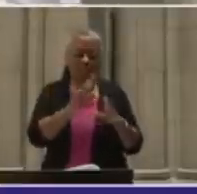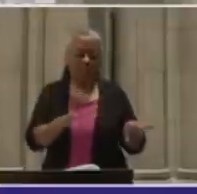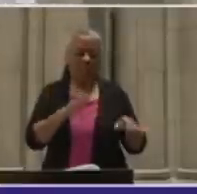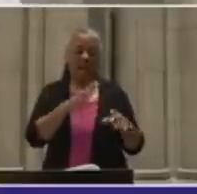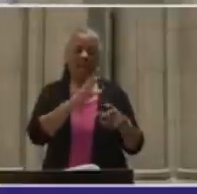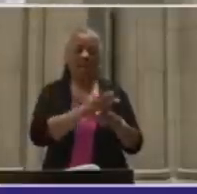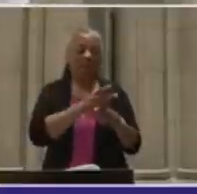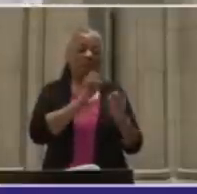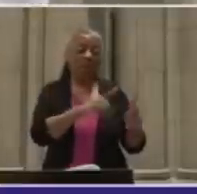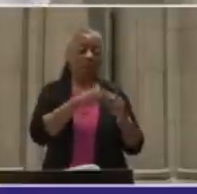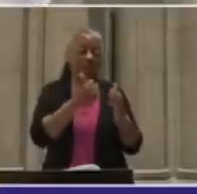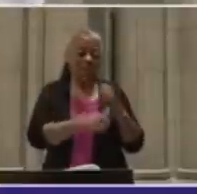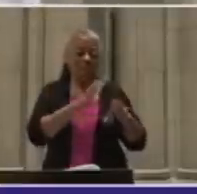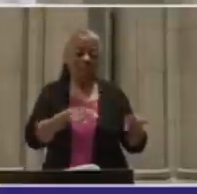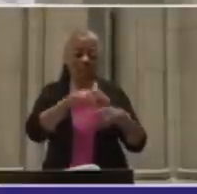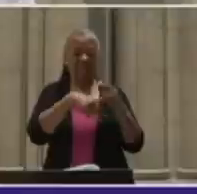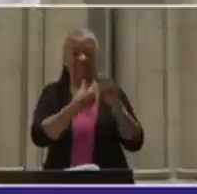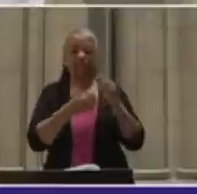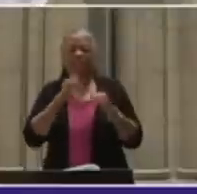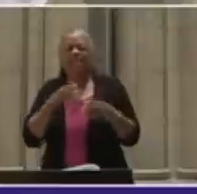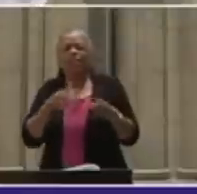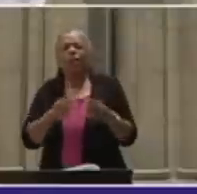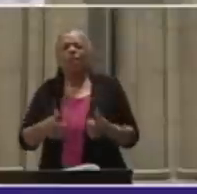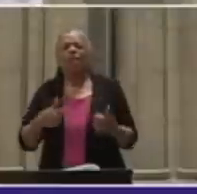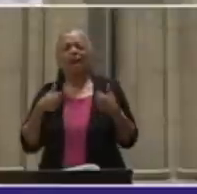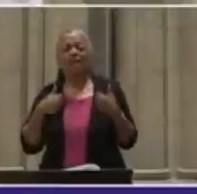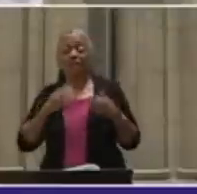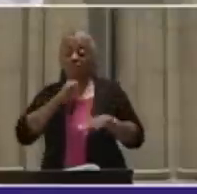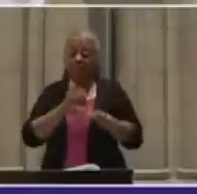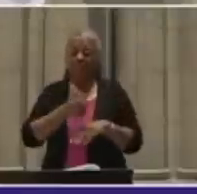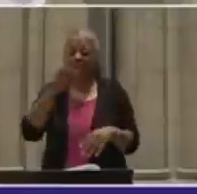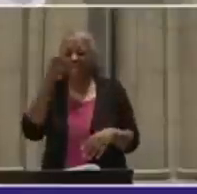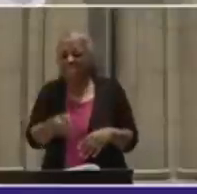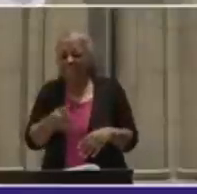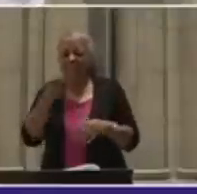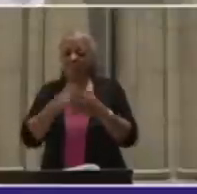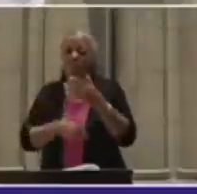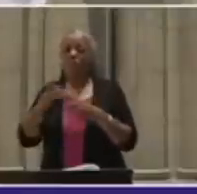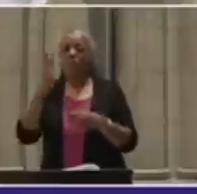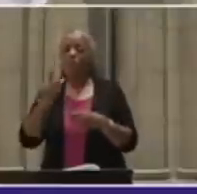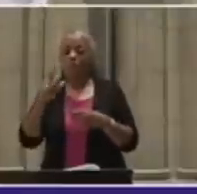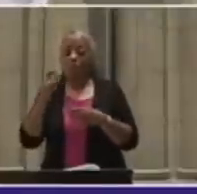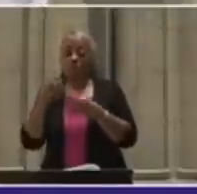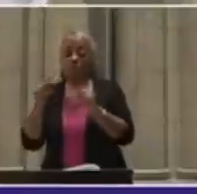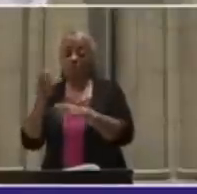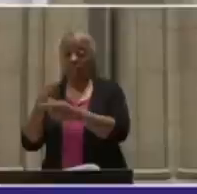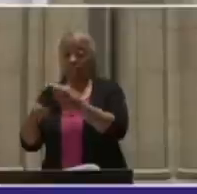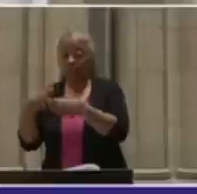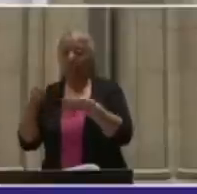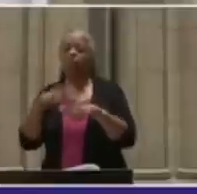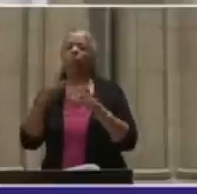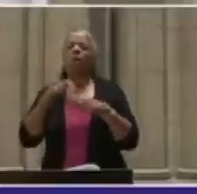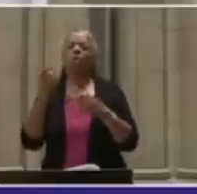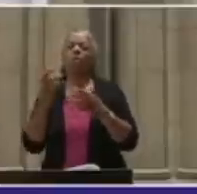every child in this country. This is the way of life. If we just instituted a tiny tax on Wall Street trades, we would raise more than